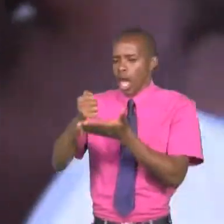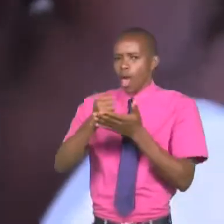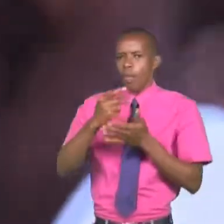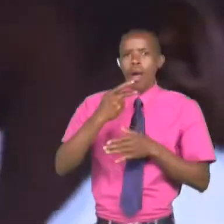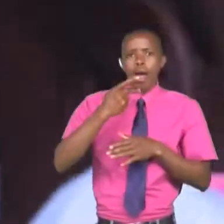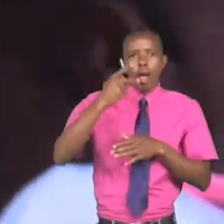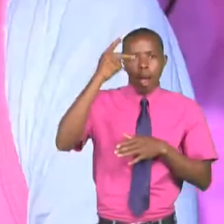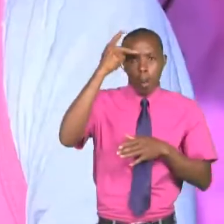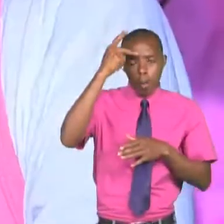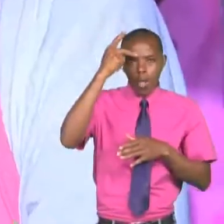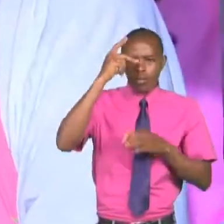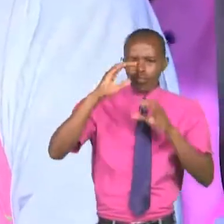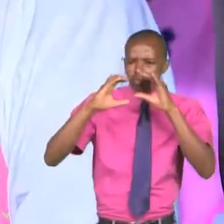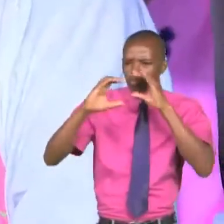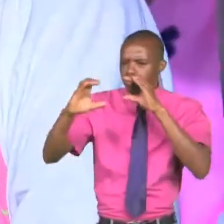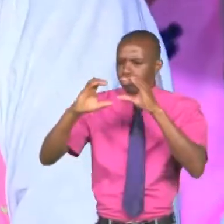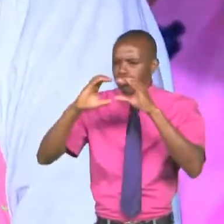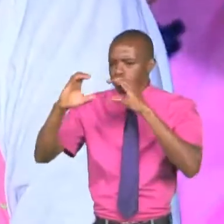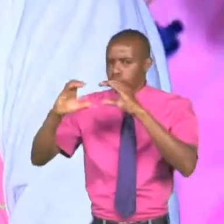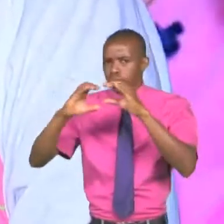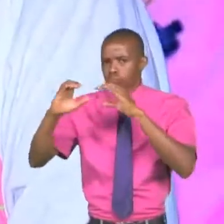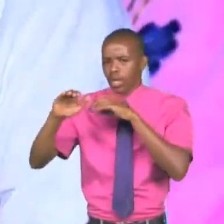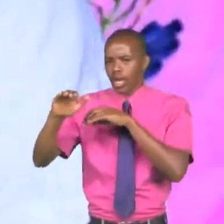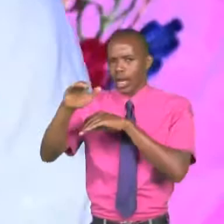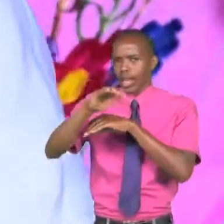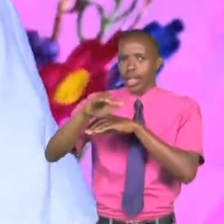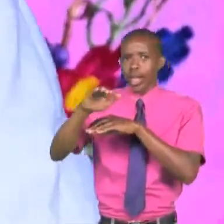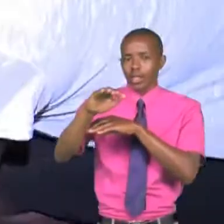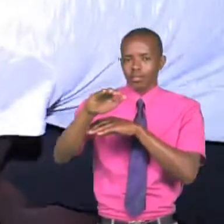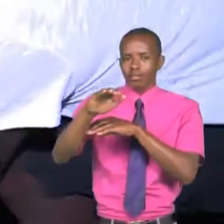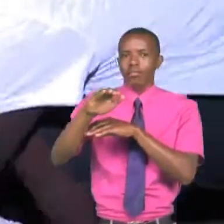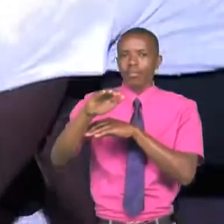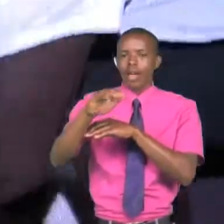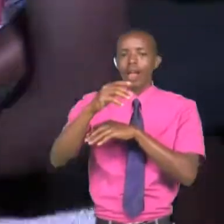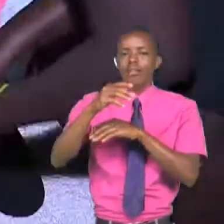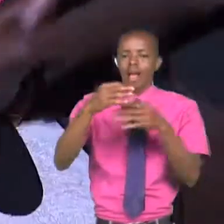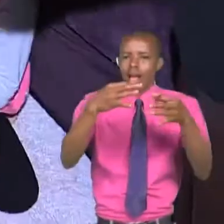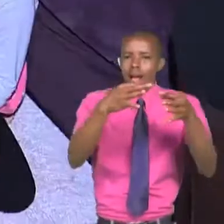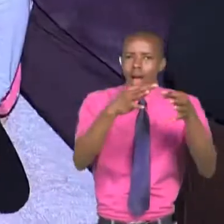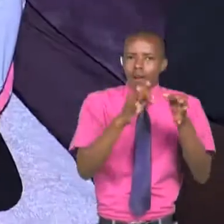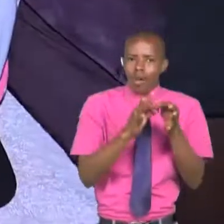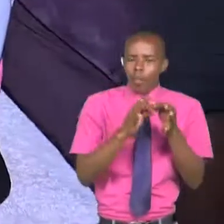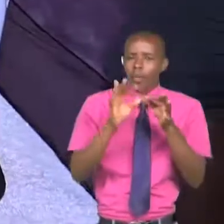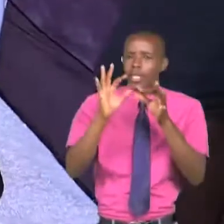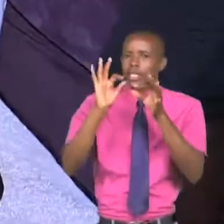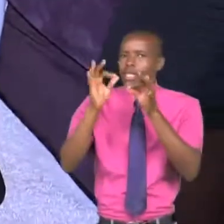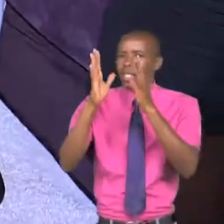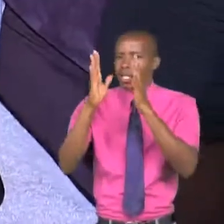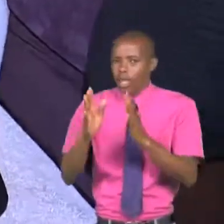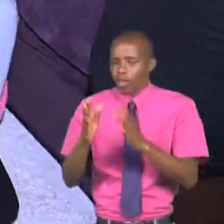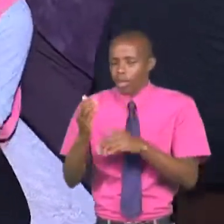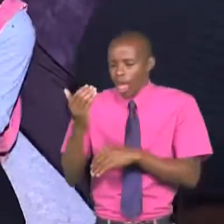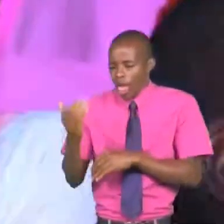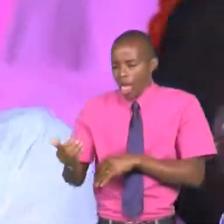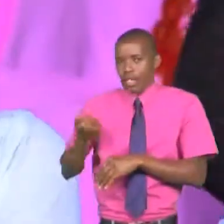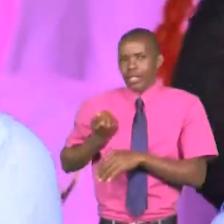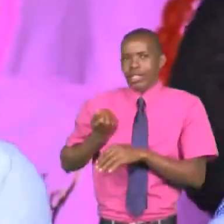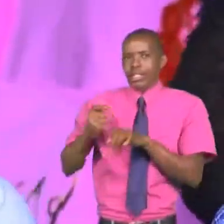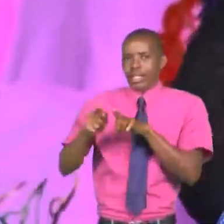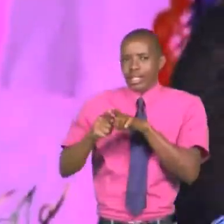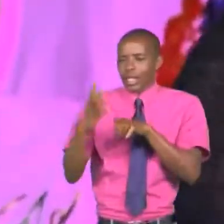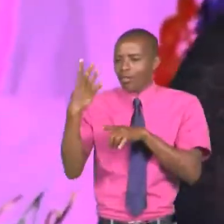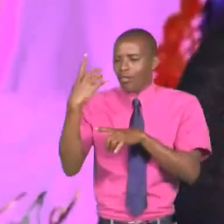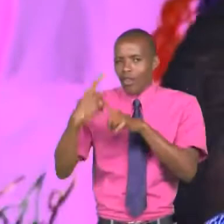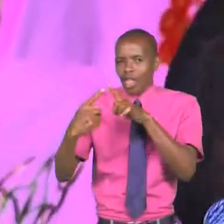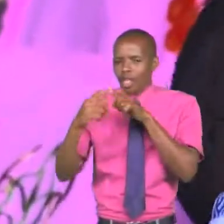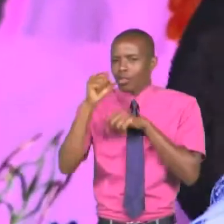break the communication barrier in the surrounding environment as the family translator. Her younger sister, 4-year-old